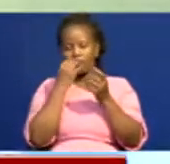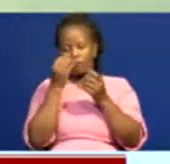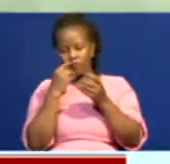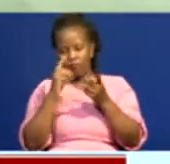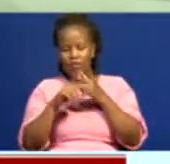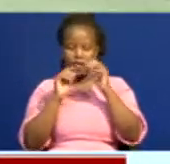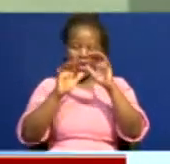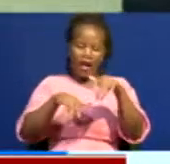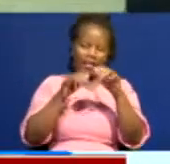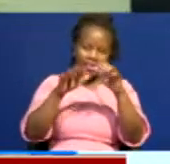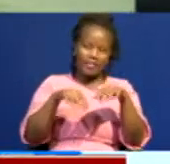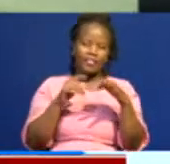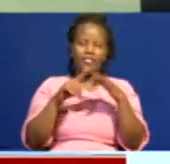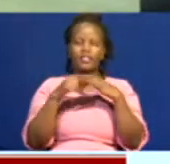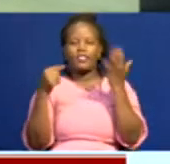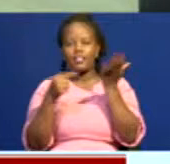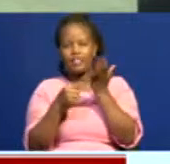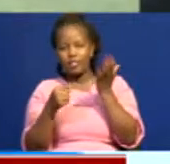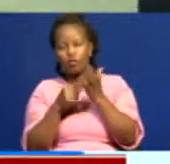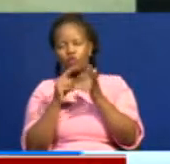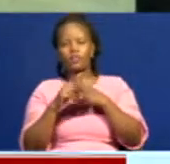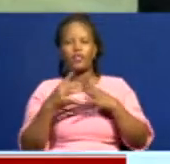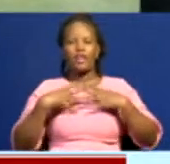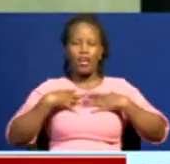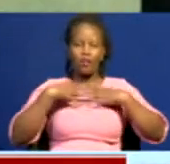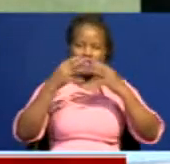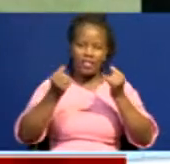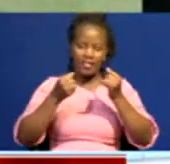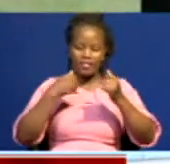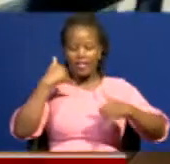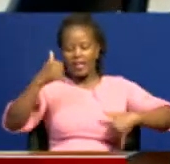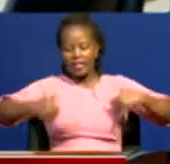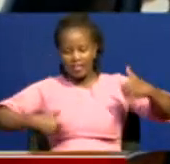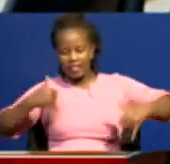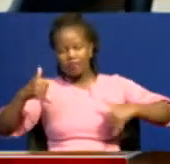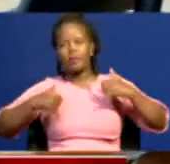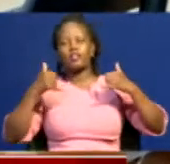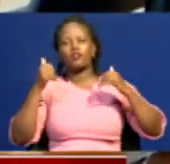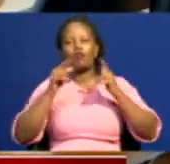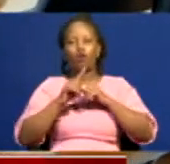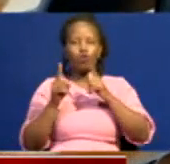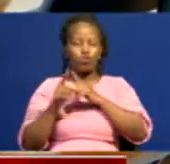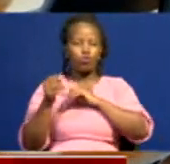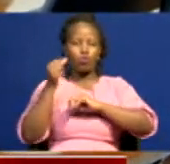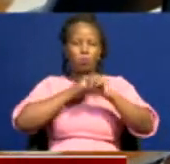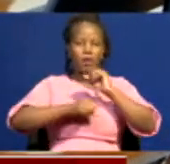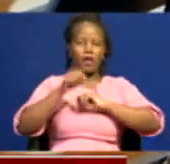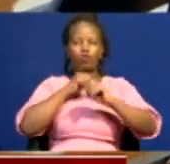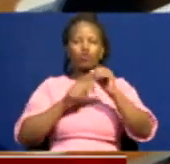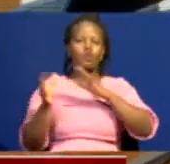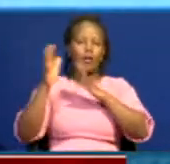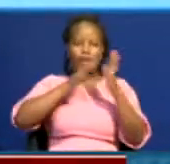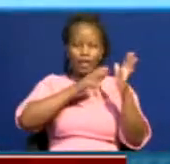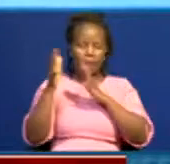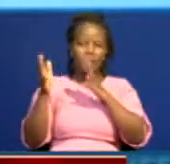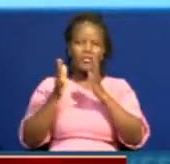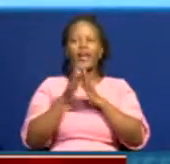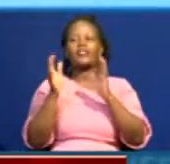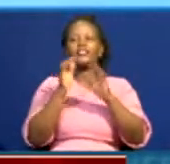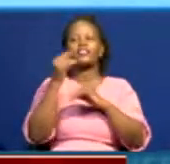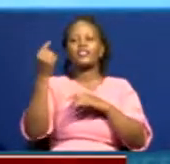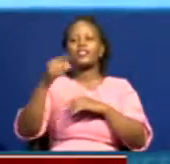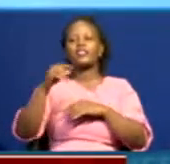digital transformation, healthcare, entertainment and gaming, climate action and green energy. We're